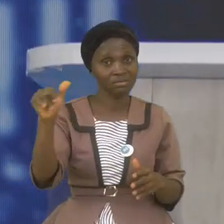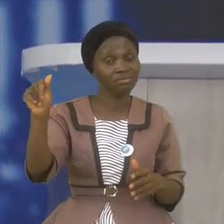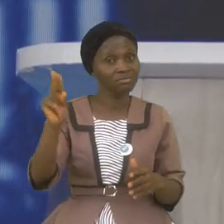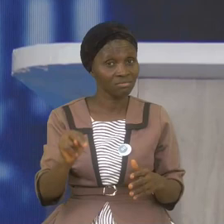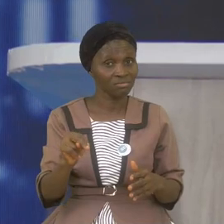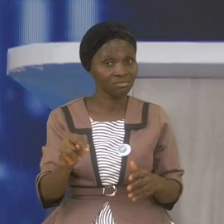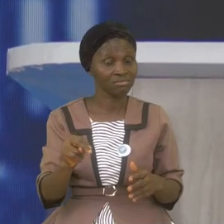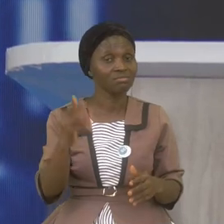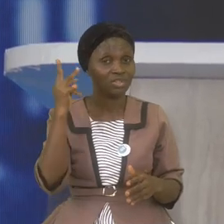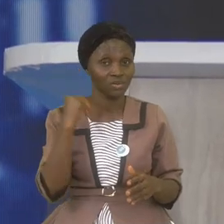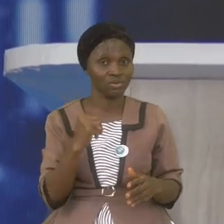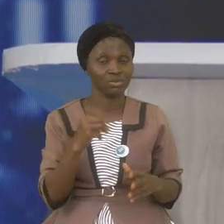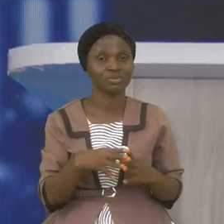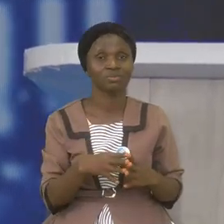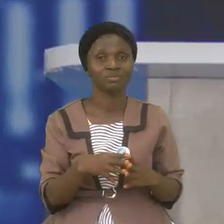sympathetic though.